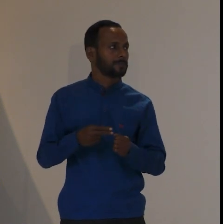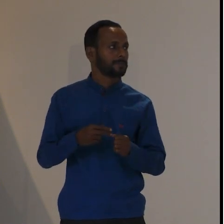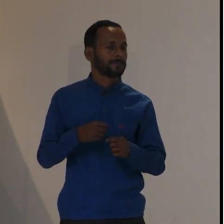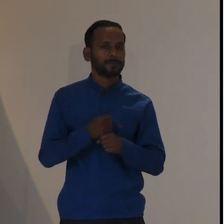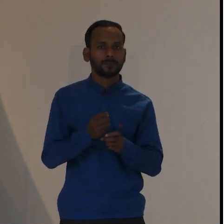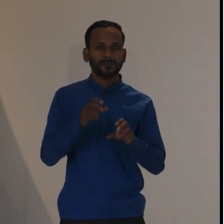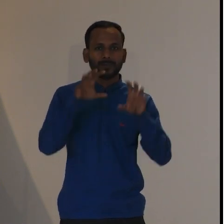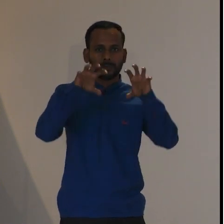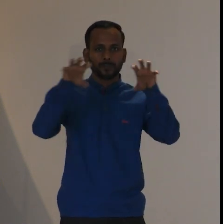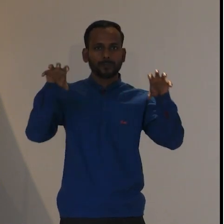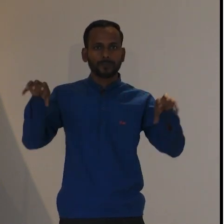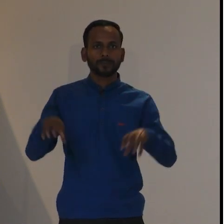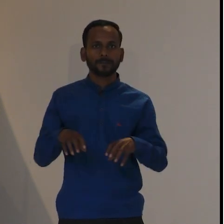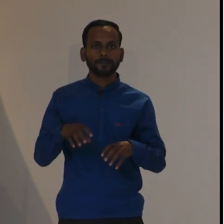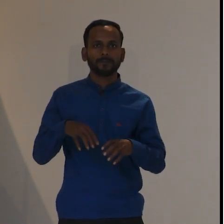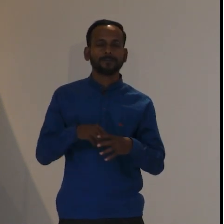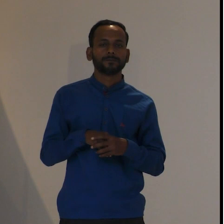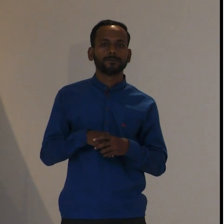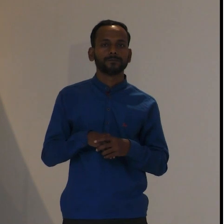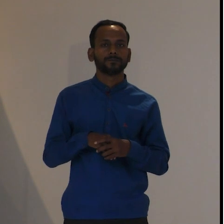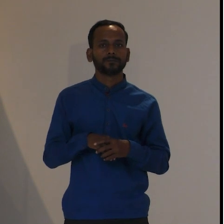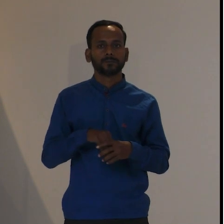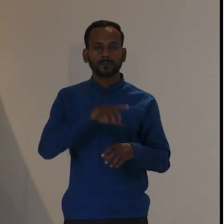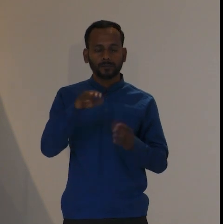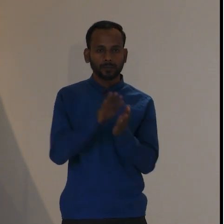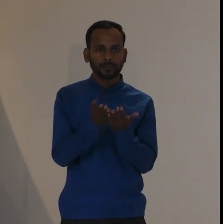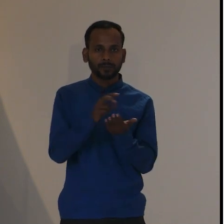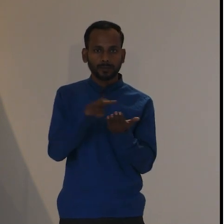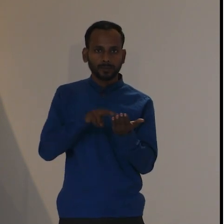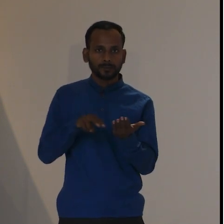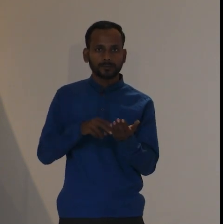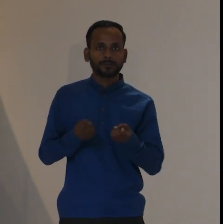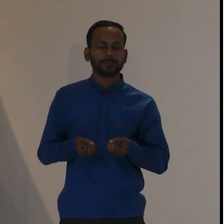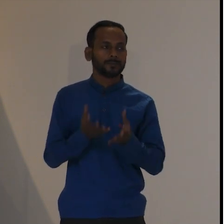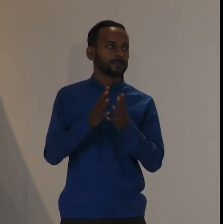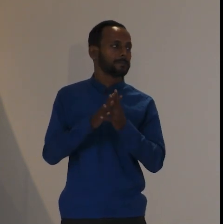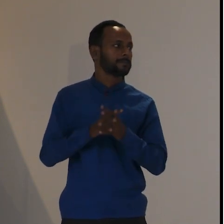in Medicine section at the S.L. Bhatia Museum. It's quite text-heavy and it is static.